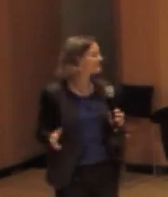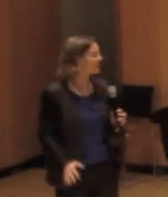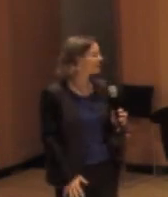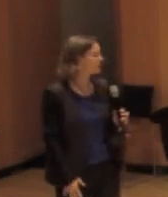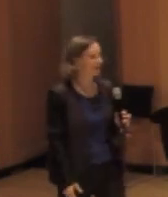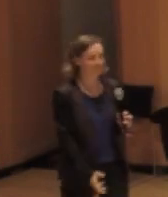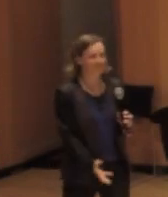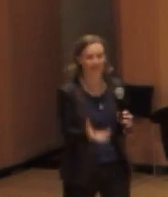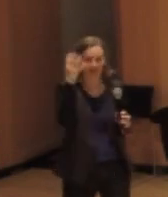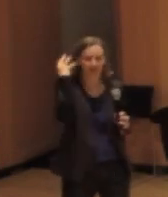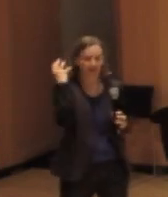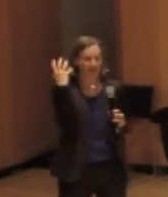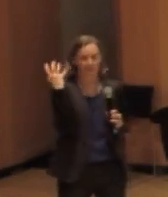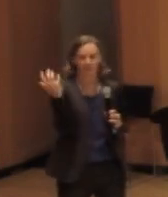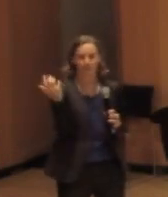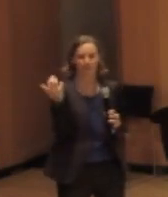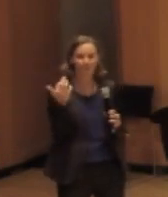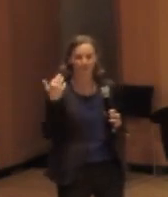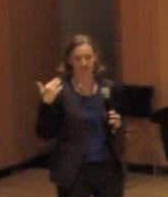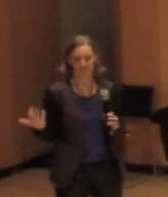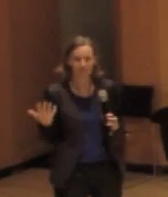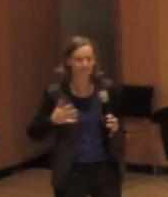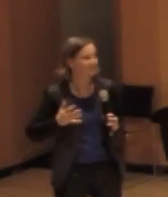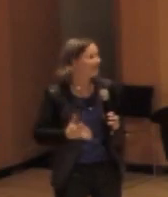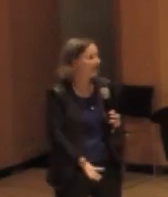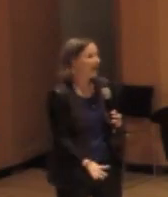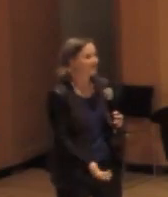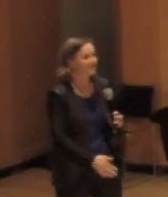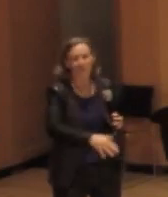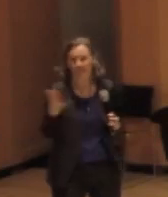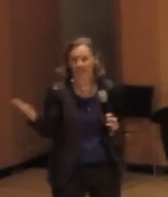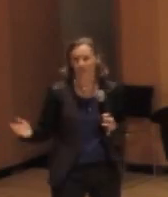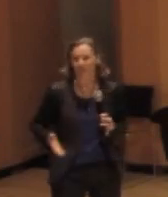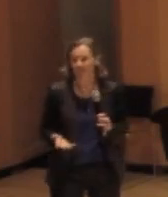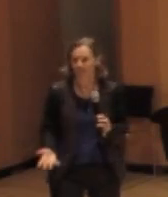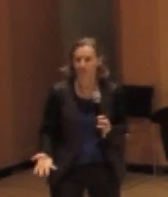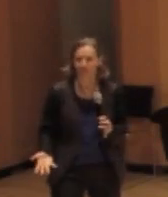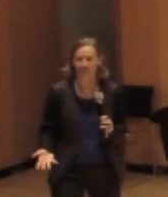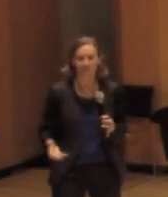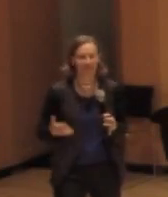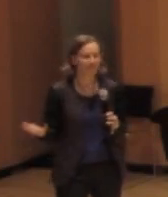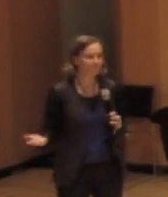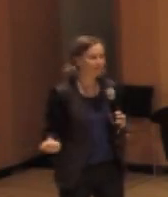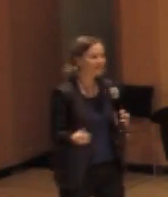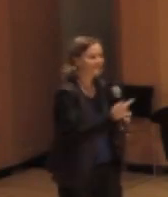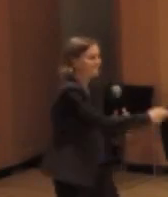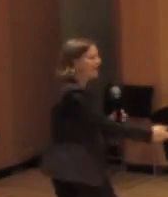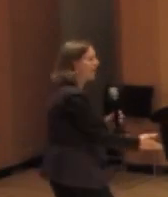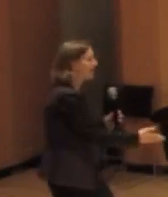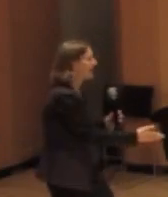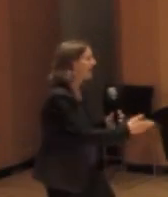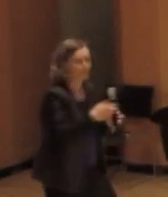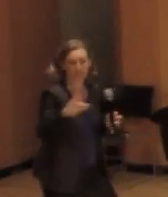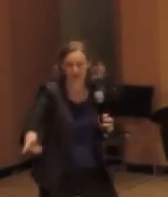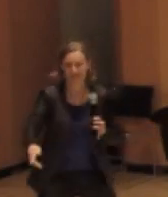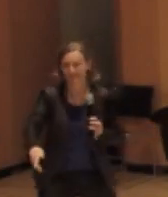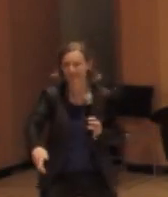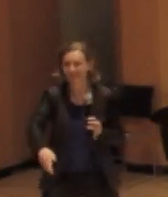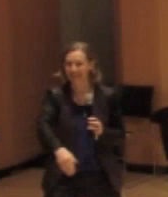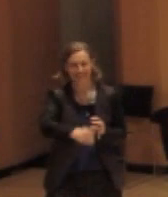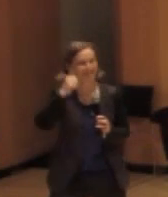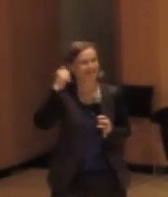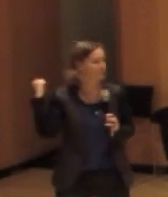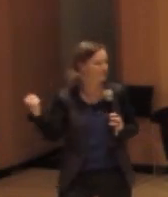so strange and so and I was like I speak Norwegian I can do this and so I ended up getting in touch with him getting the rights met Anna at the